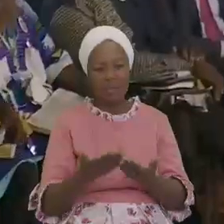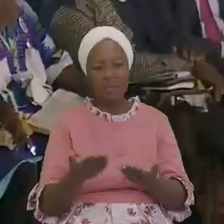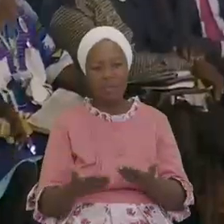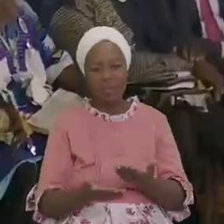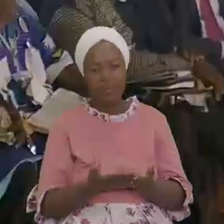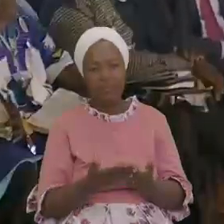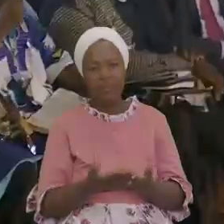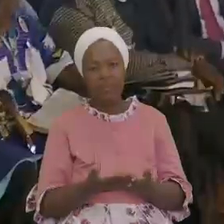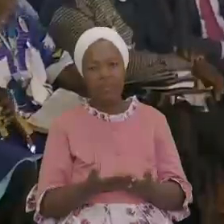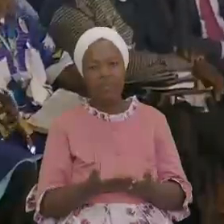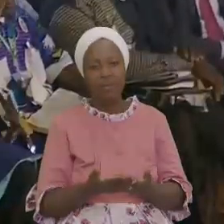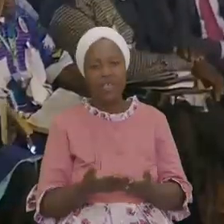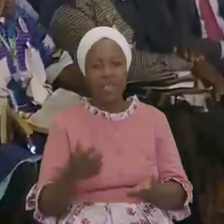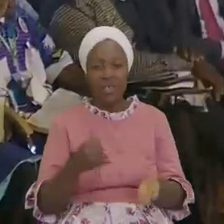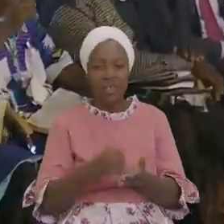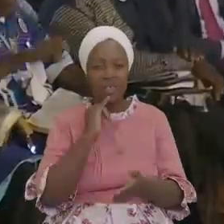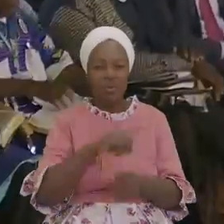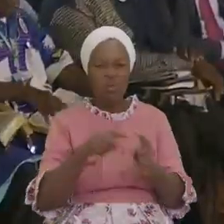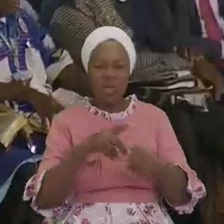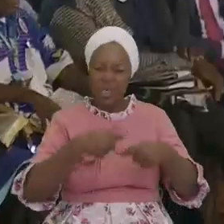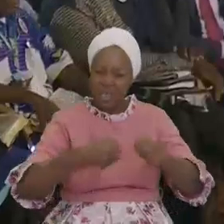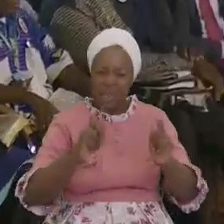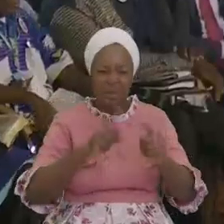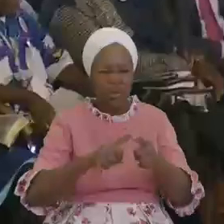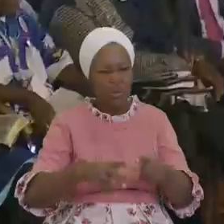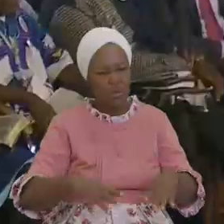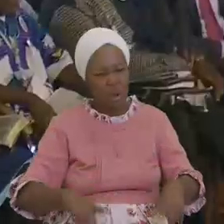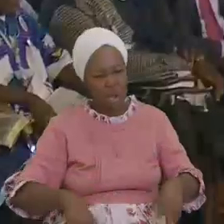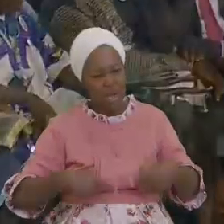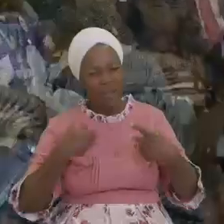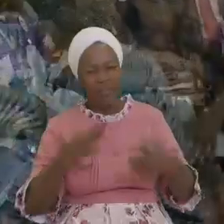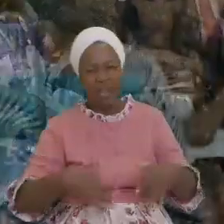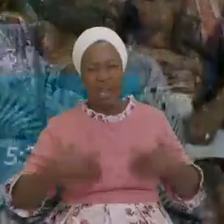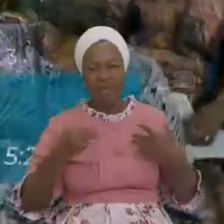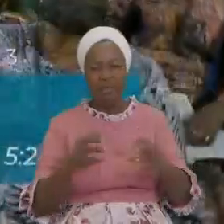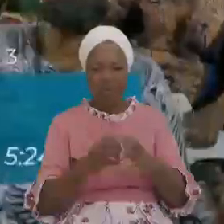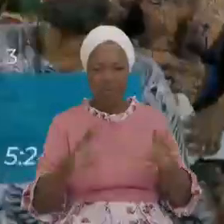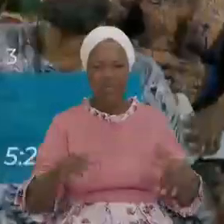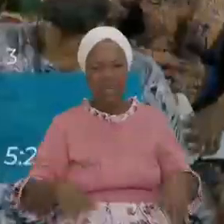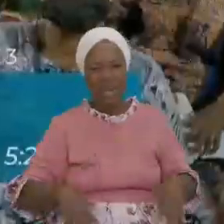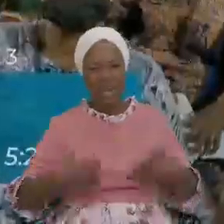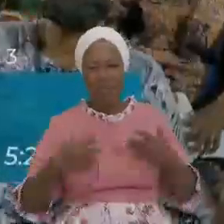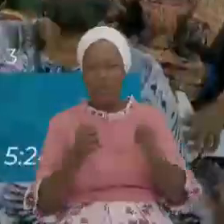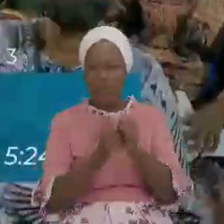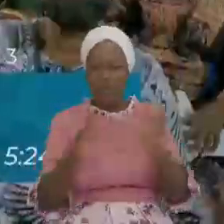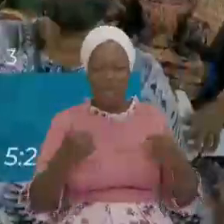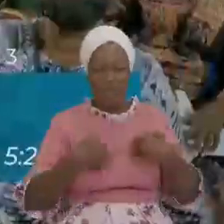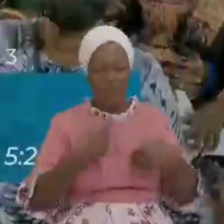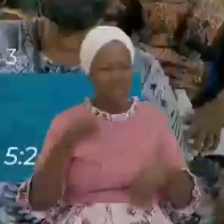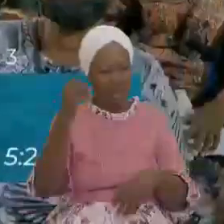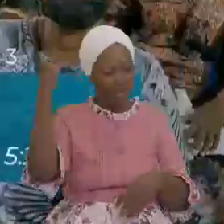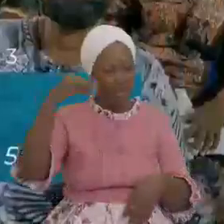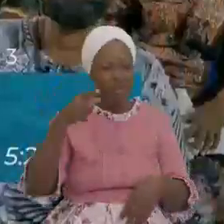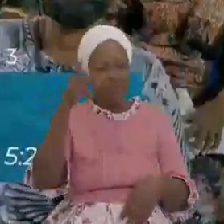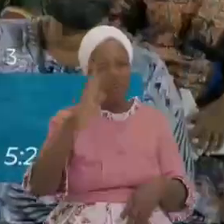It's when you try to live the life of abundant life without having the grace of God, it